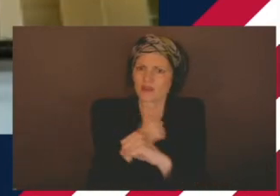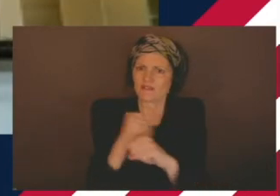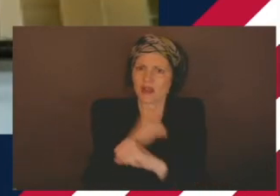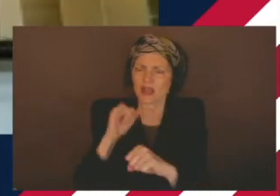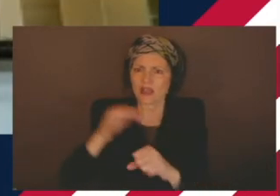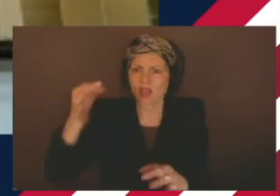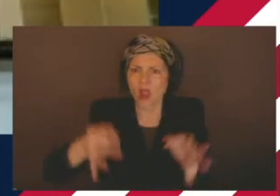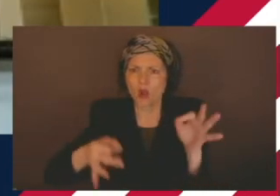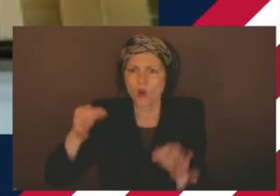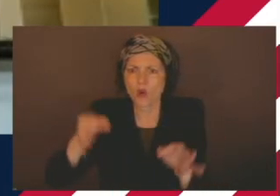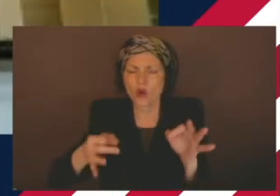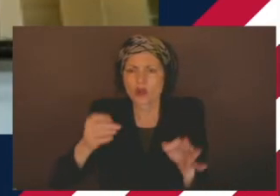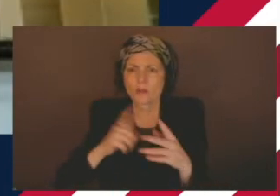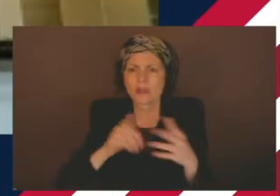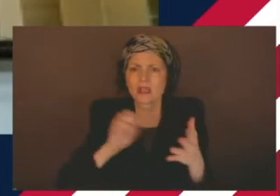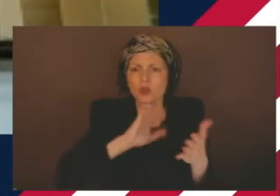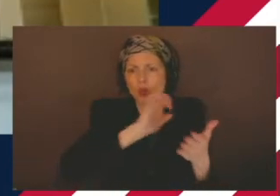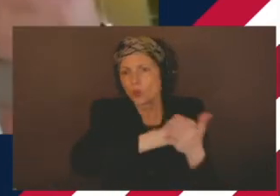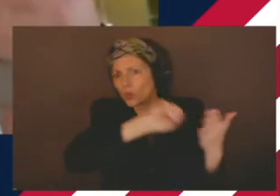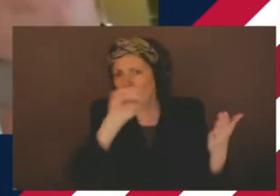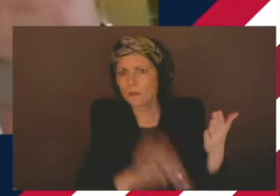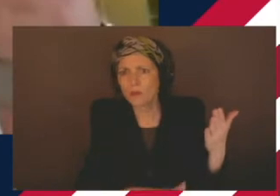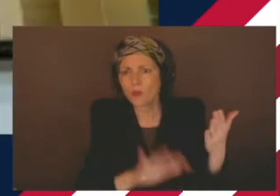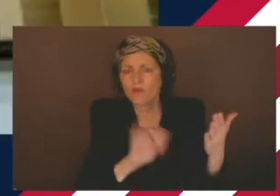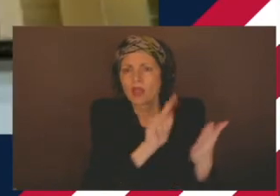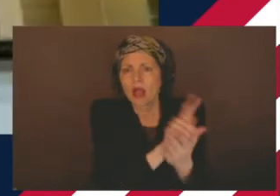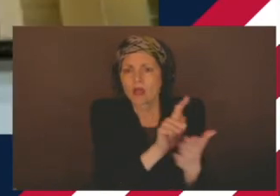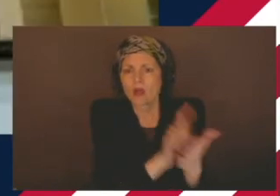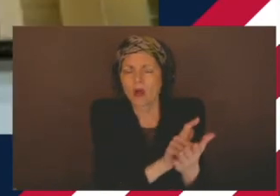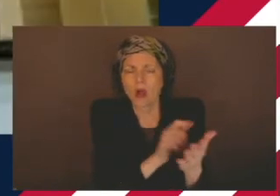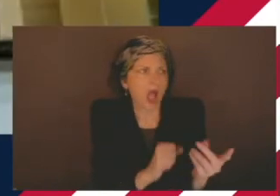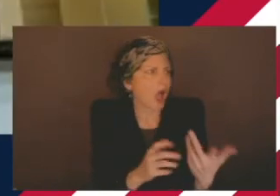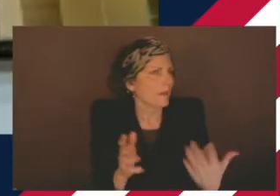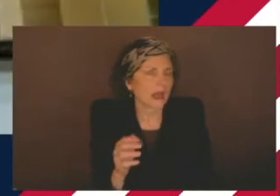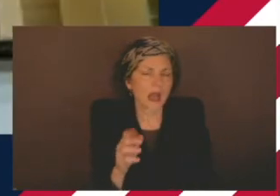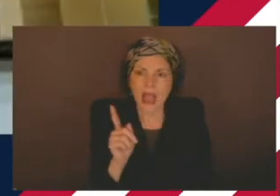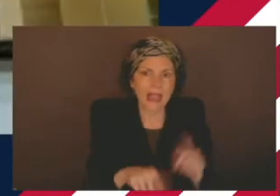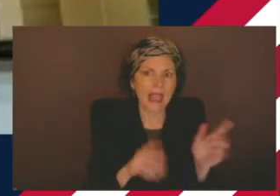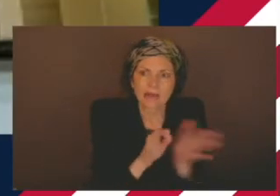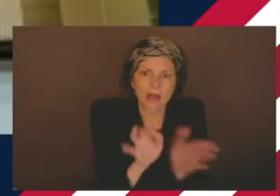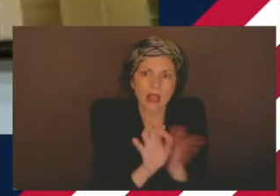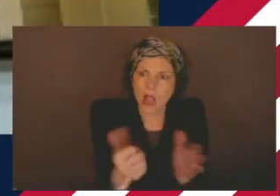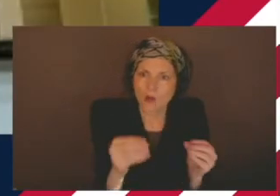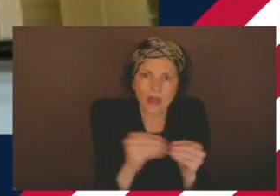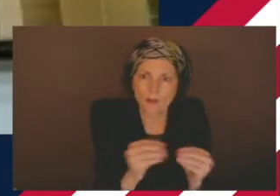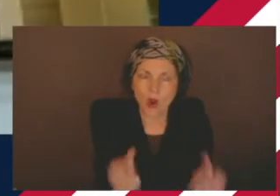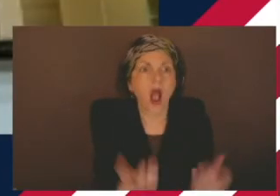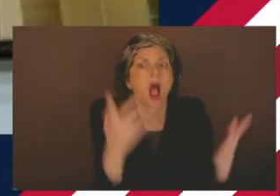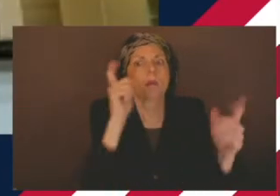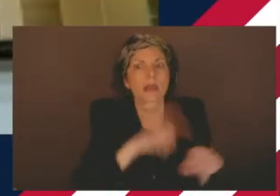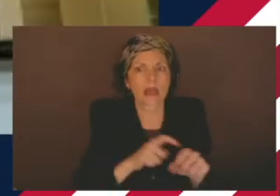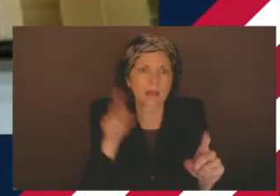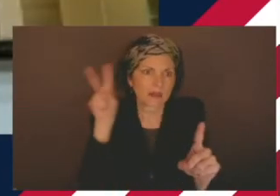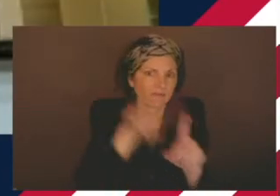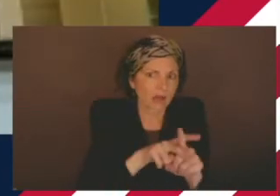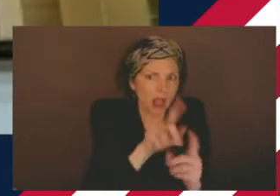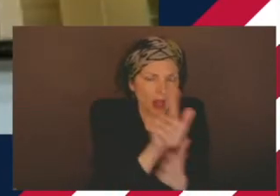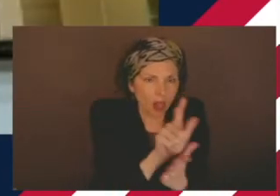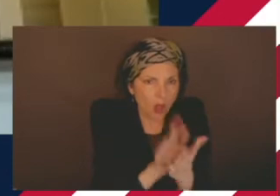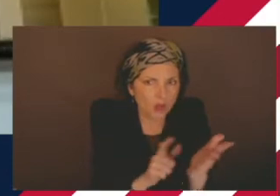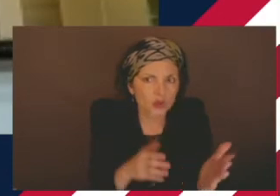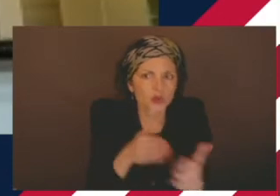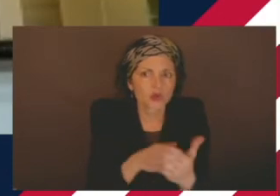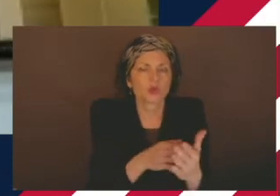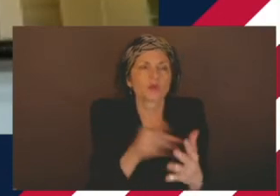repeal the Affordable Care Act. And I've lost track of how many times they filed lawsuits and tried to pass votes